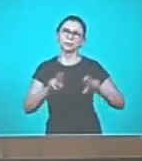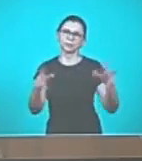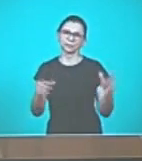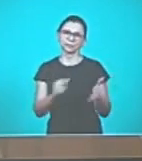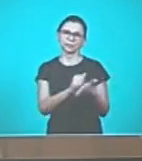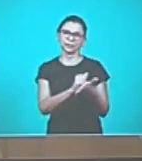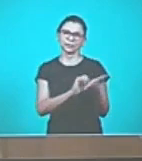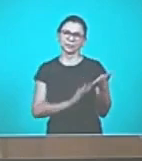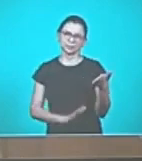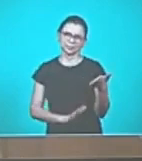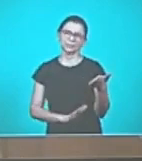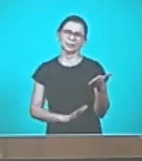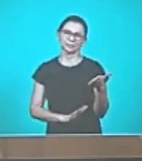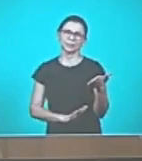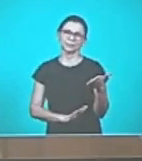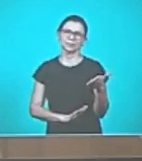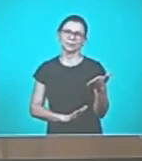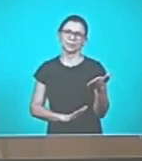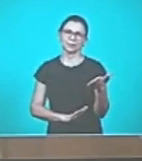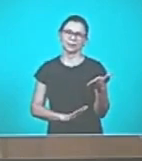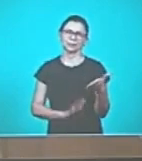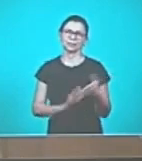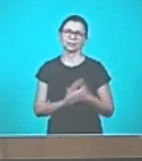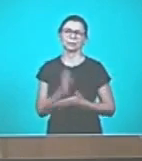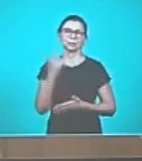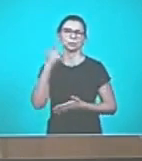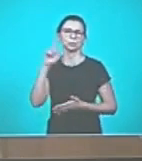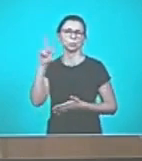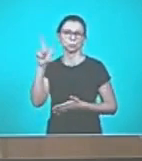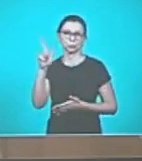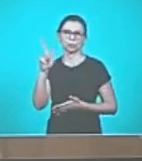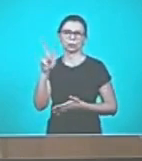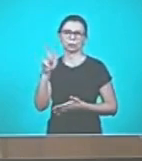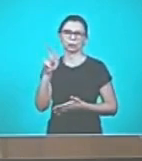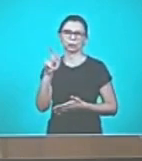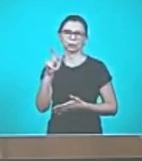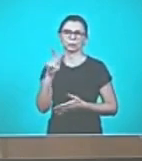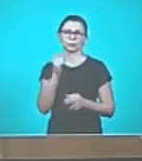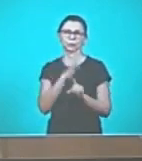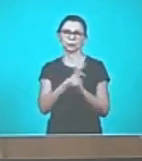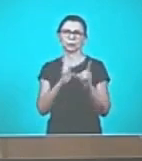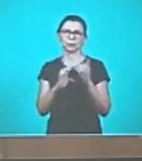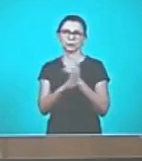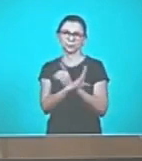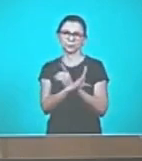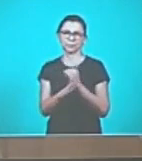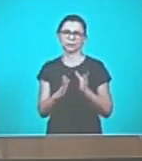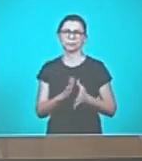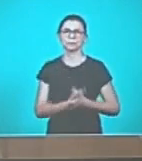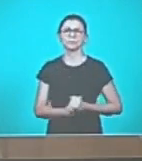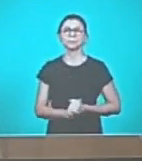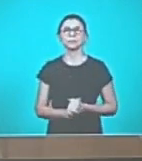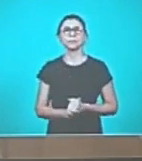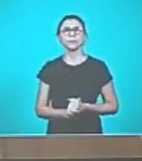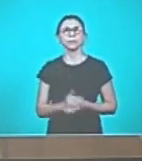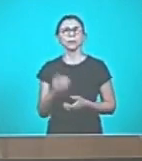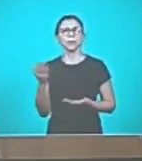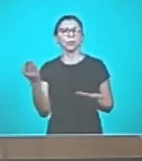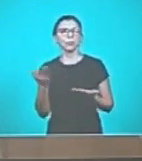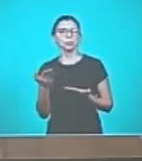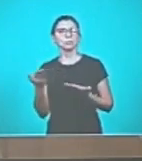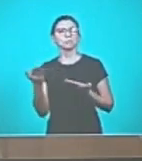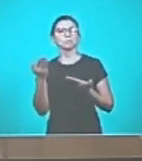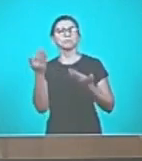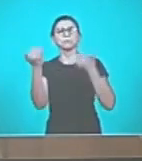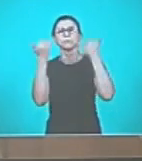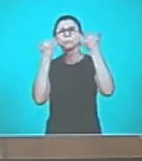little different than the one that the brethren are used to in the other Sundays, in the other Sunday schools. We're going to bring here a couple of